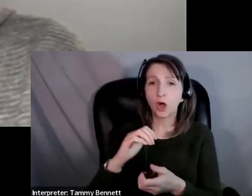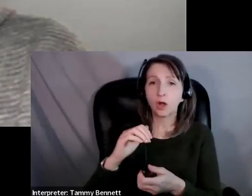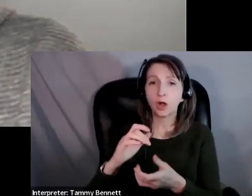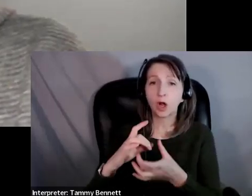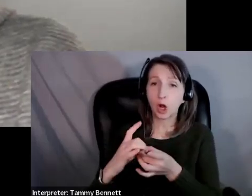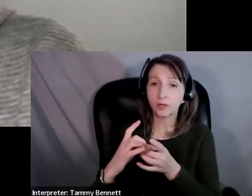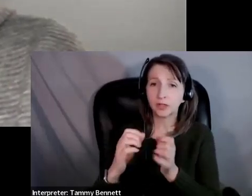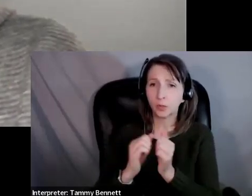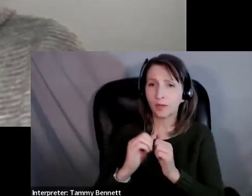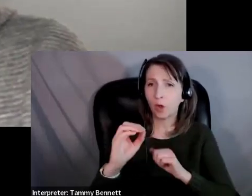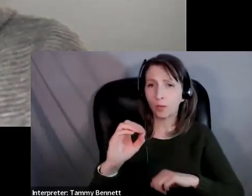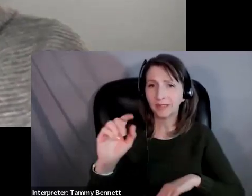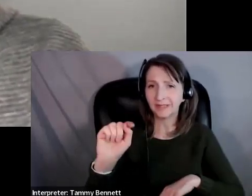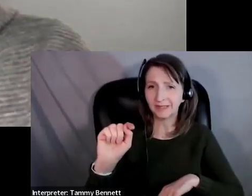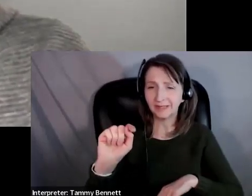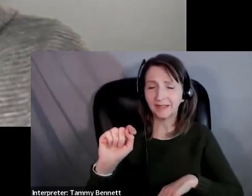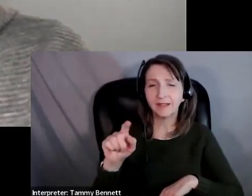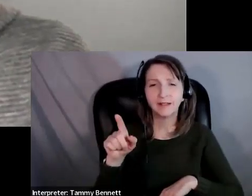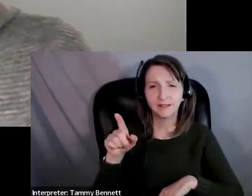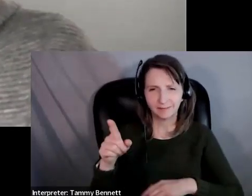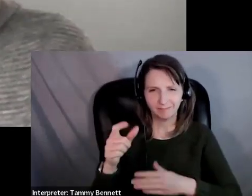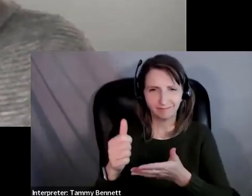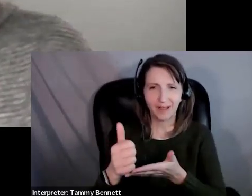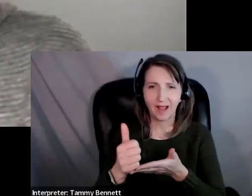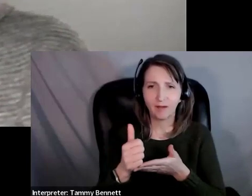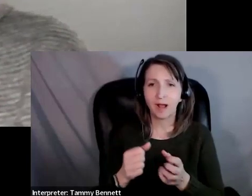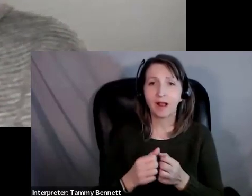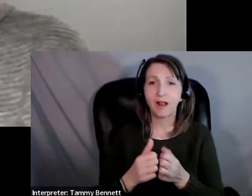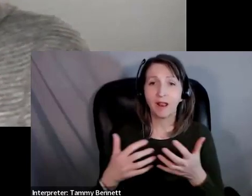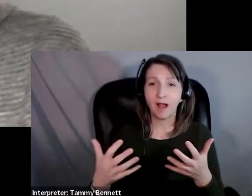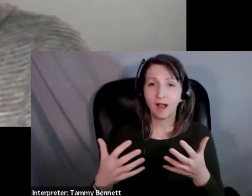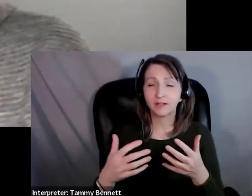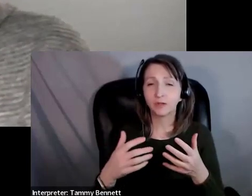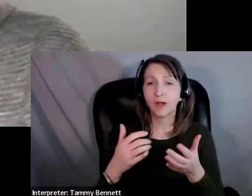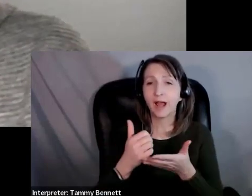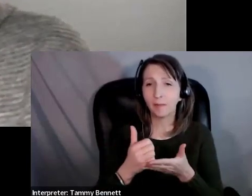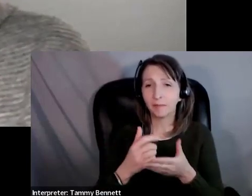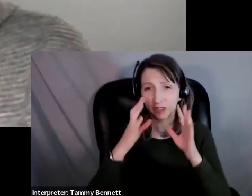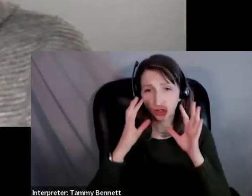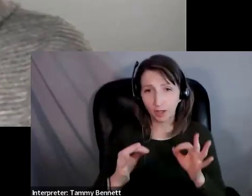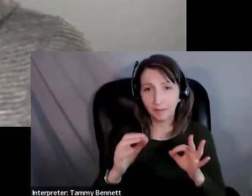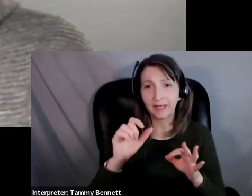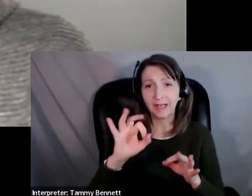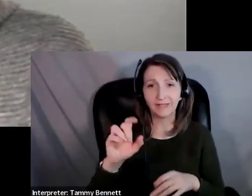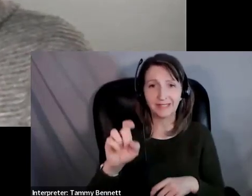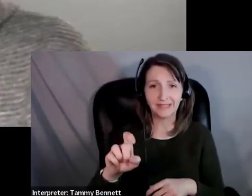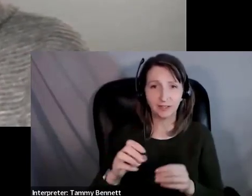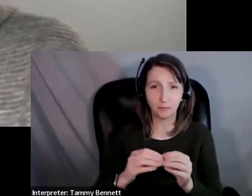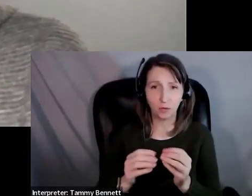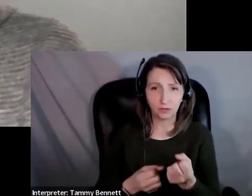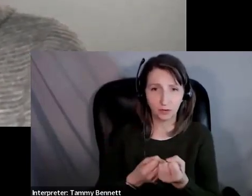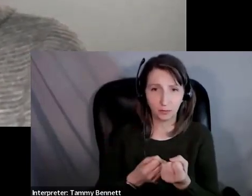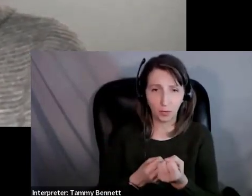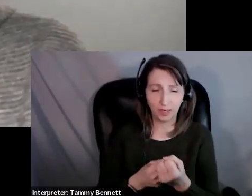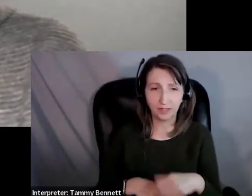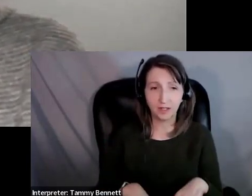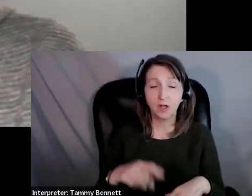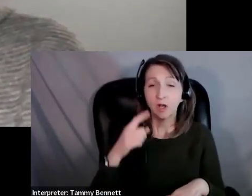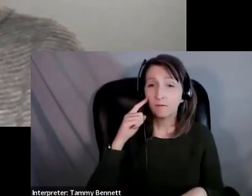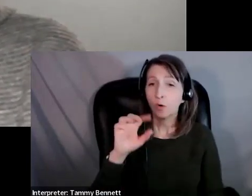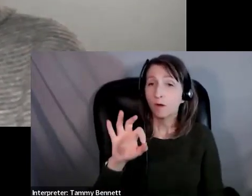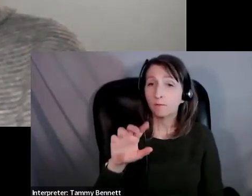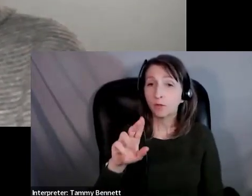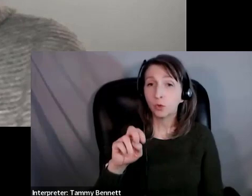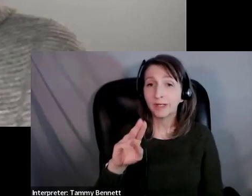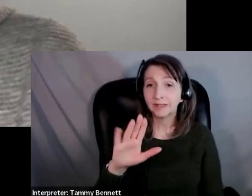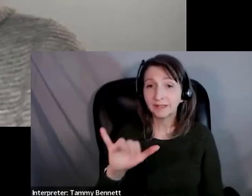um, who has helped, um, really much in the determination process. So things in terms of fluency, um, when I have